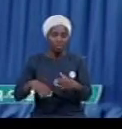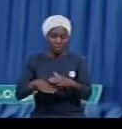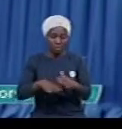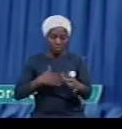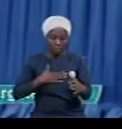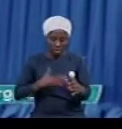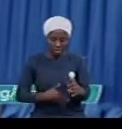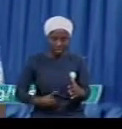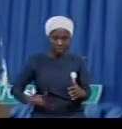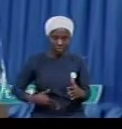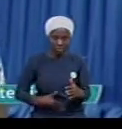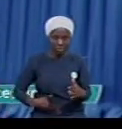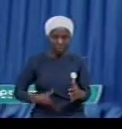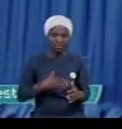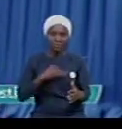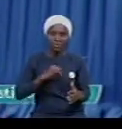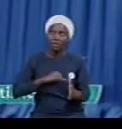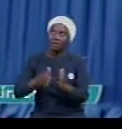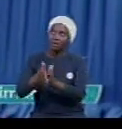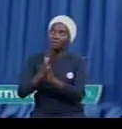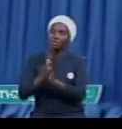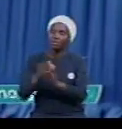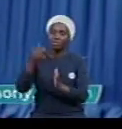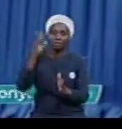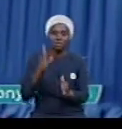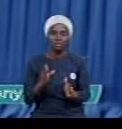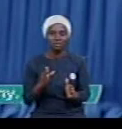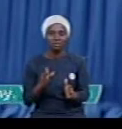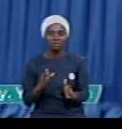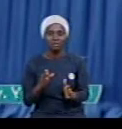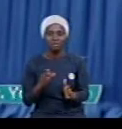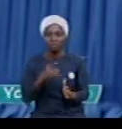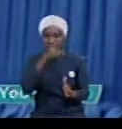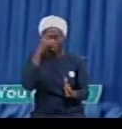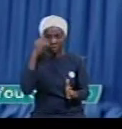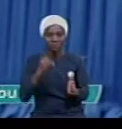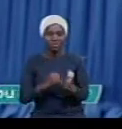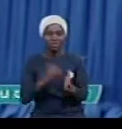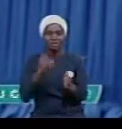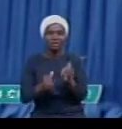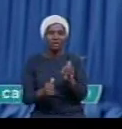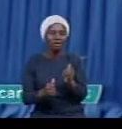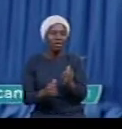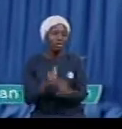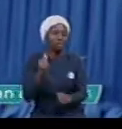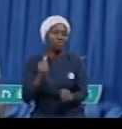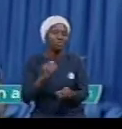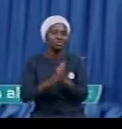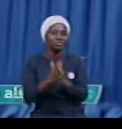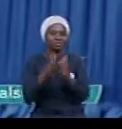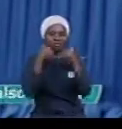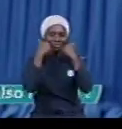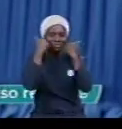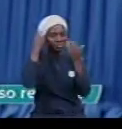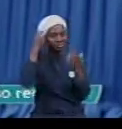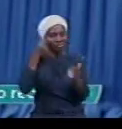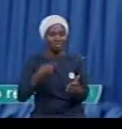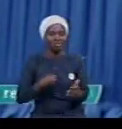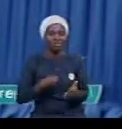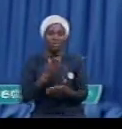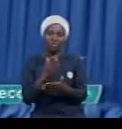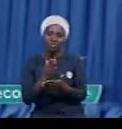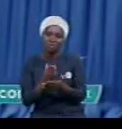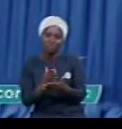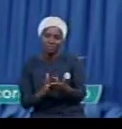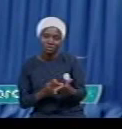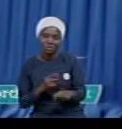I ask God, because it is almost getting to something I'm ashamed of, because sometimes I'll be walking with my friends